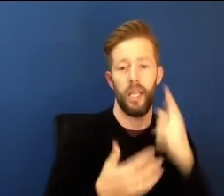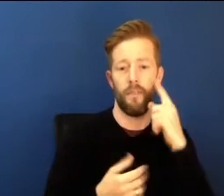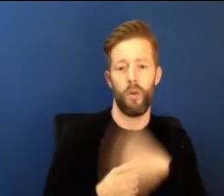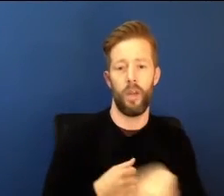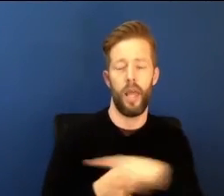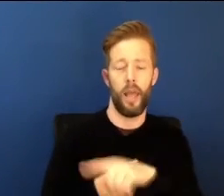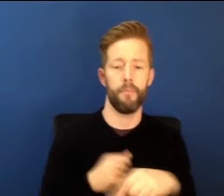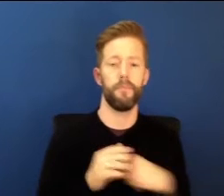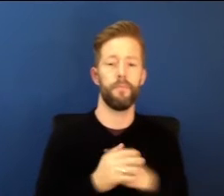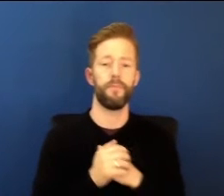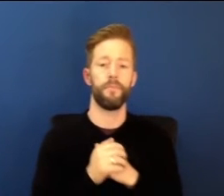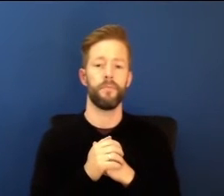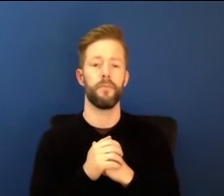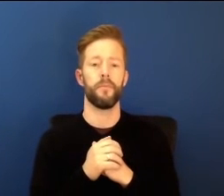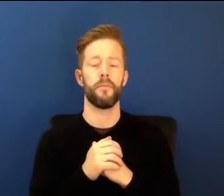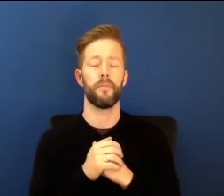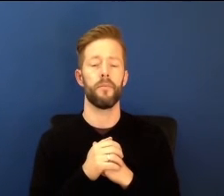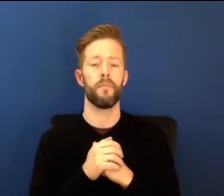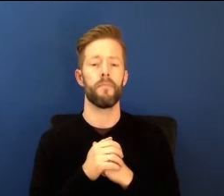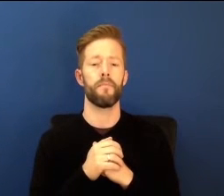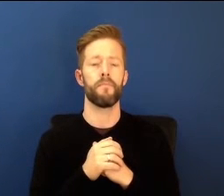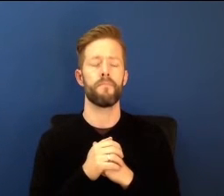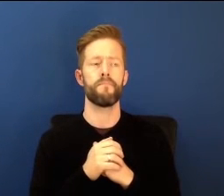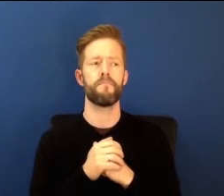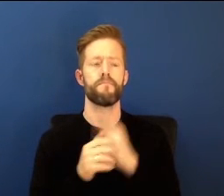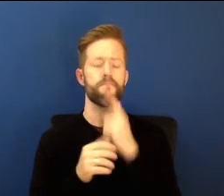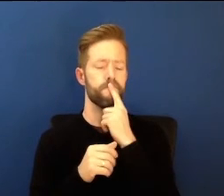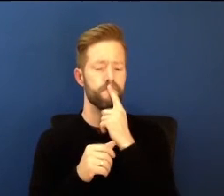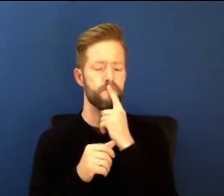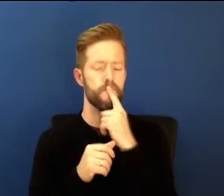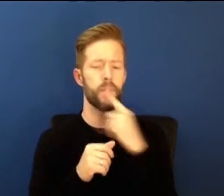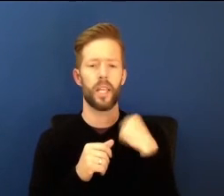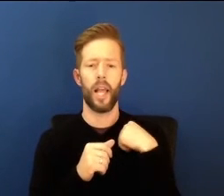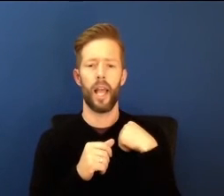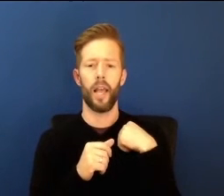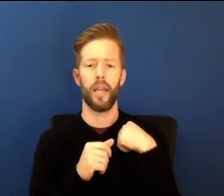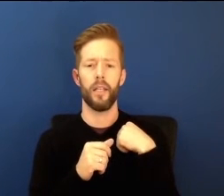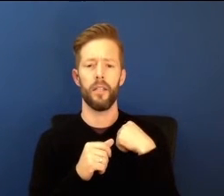I think that you're asking,